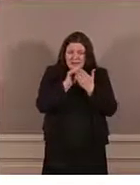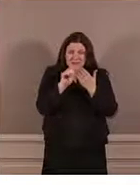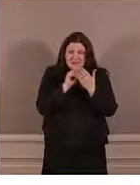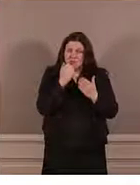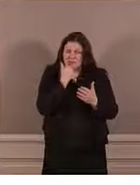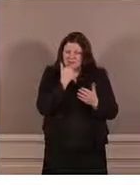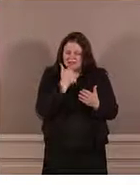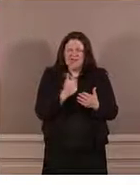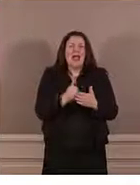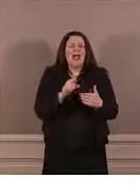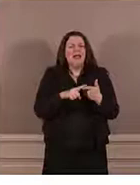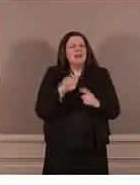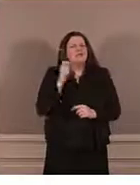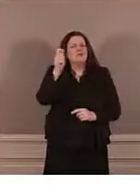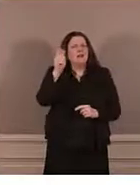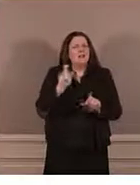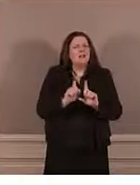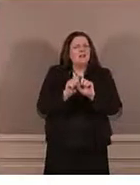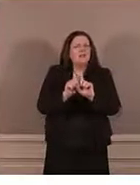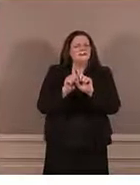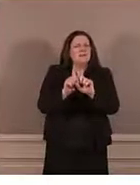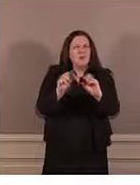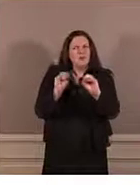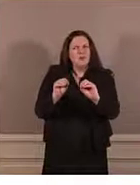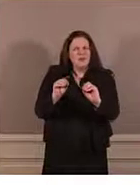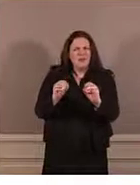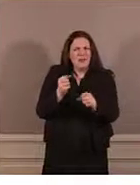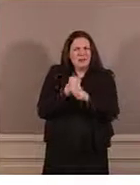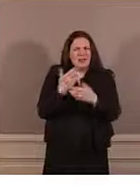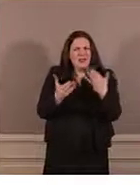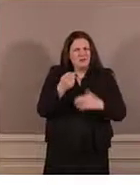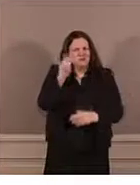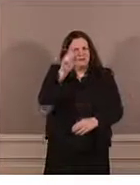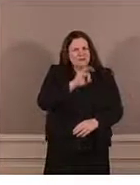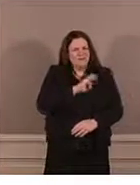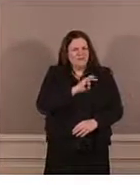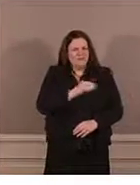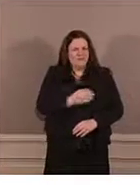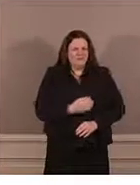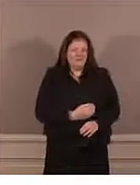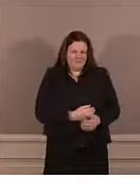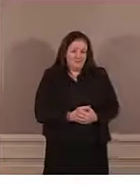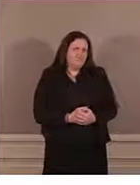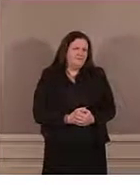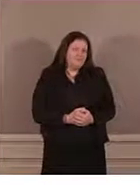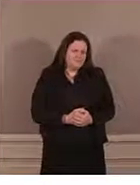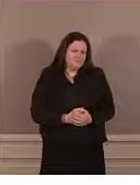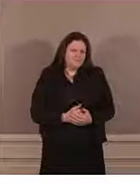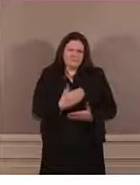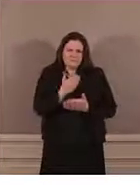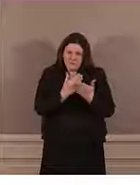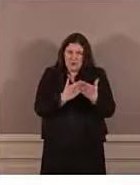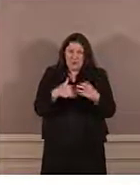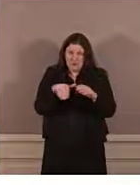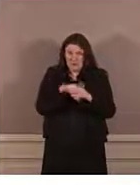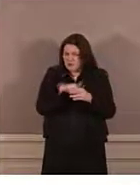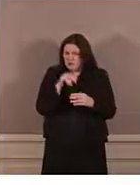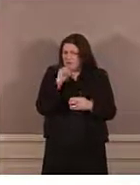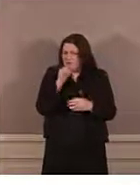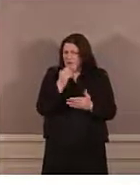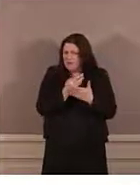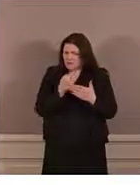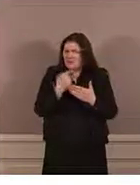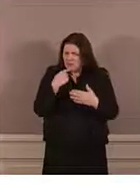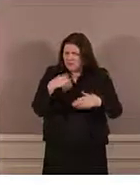as well, which is considered to be quite important. Some settings, not very common, included things like ICT, so technology